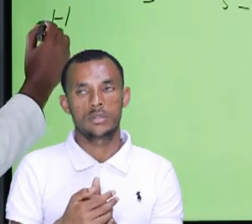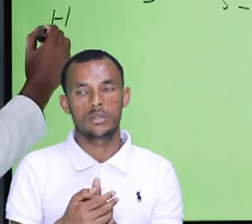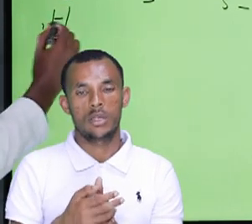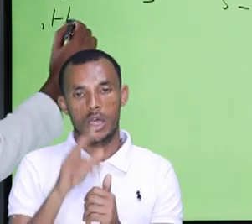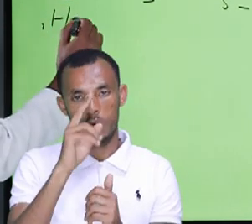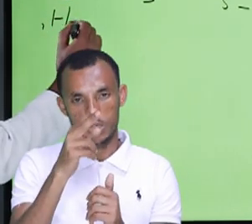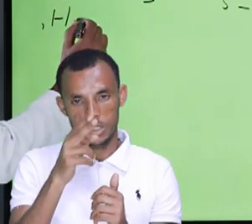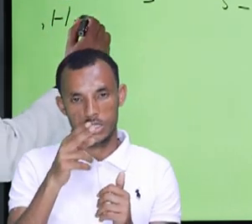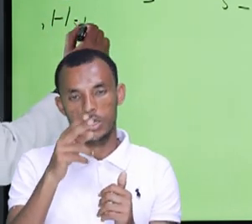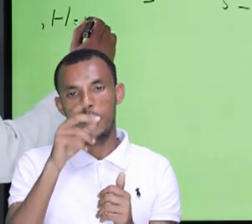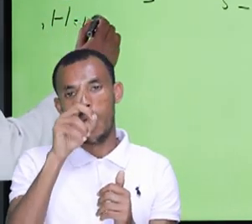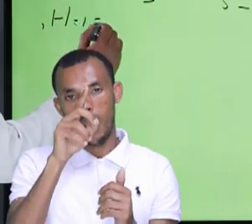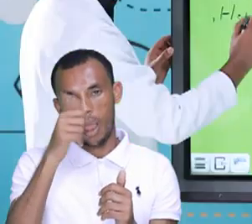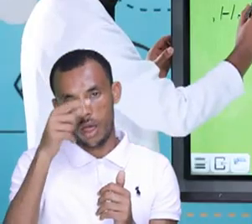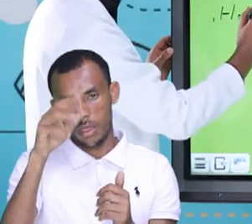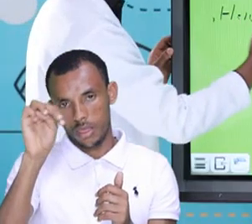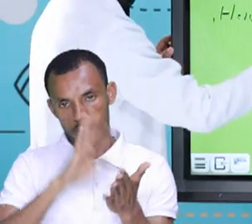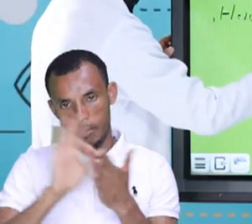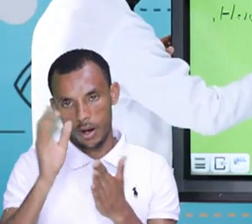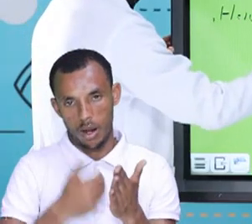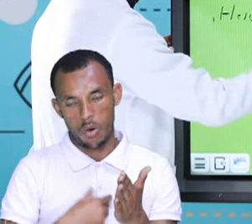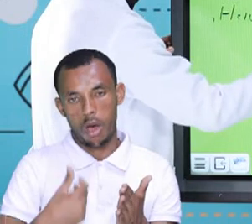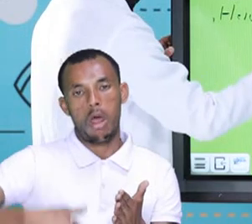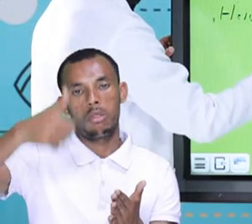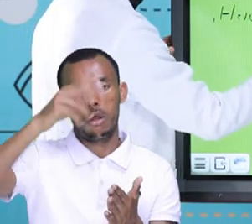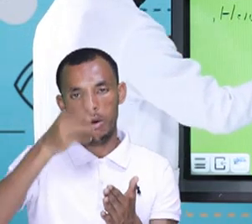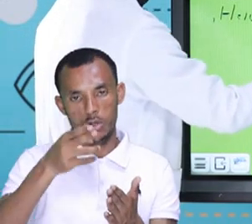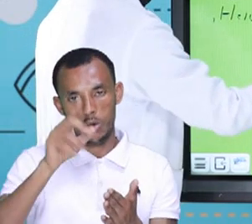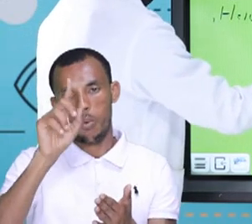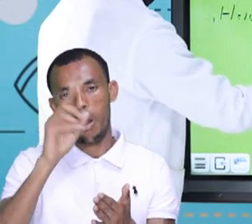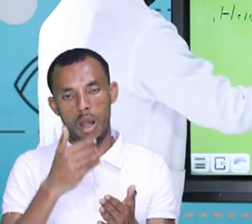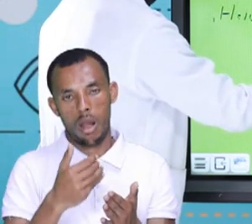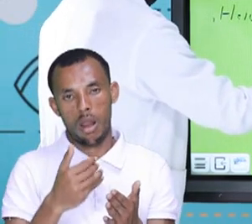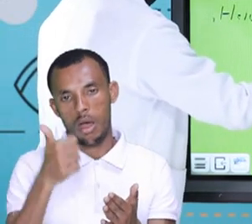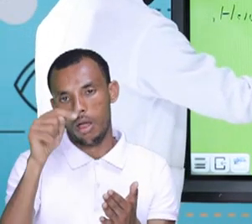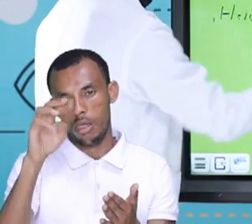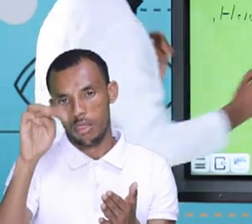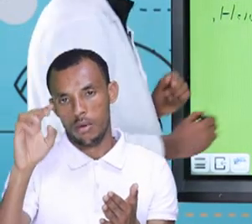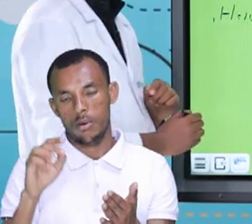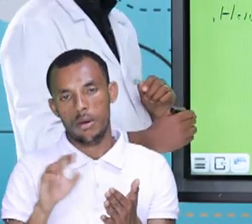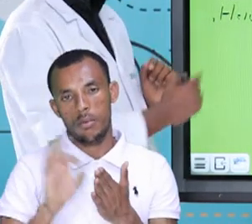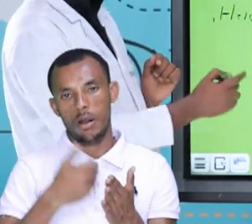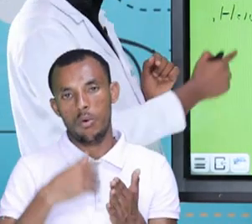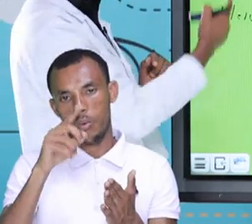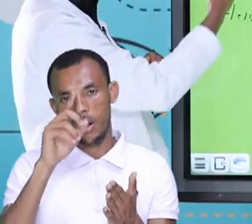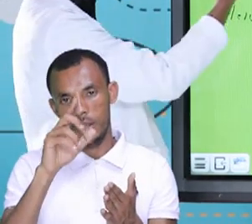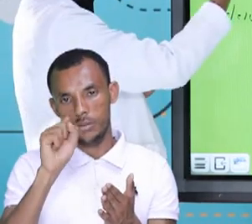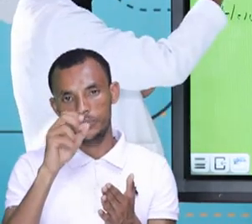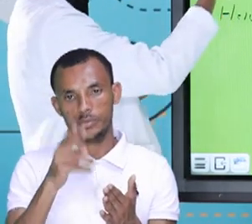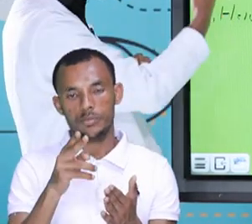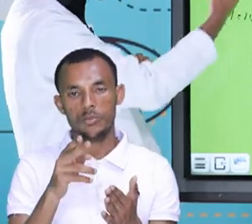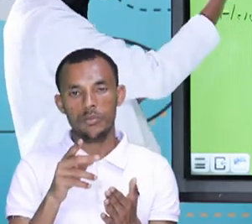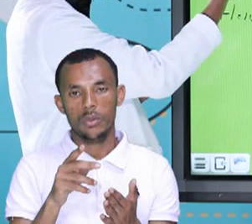Hydrogen atomic number 1, 1s1. Another hydrogen again, 1, which is 1s1. 1s1